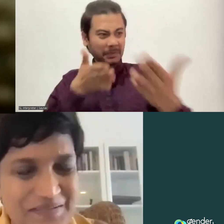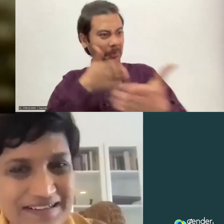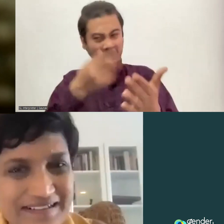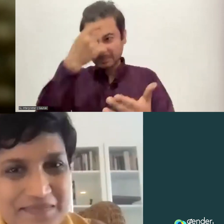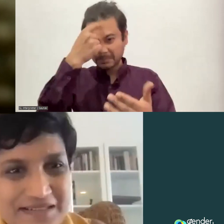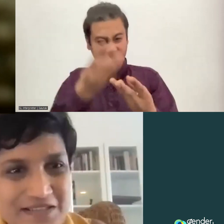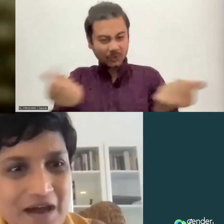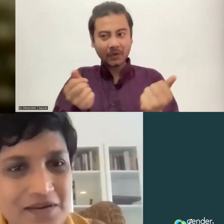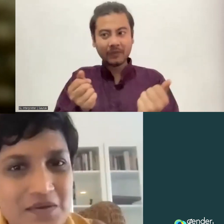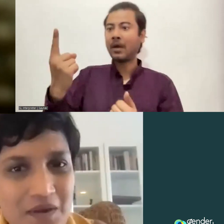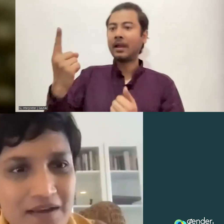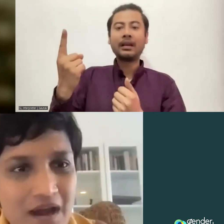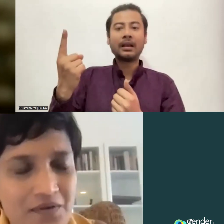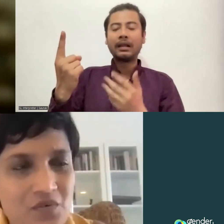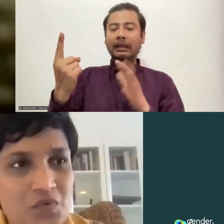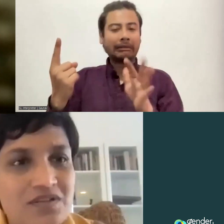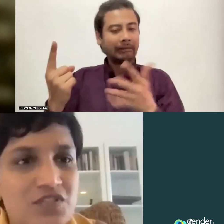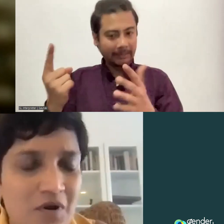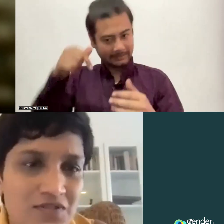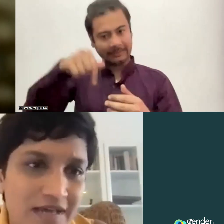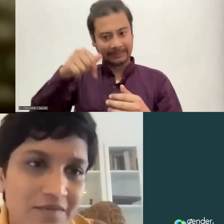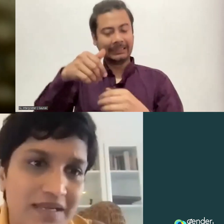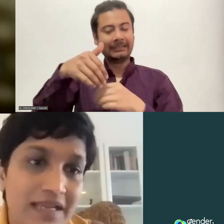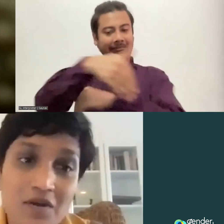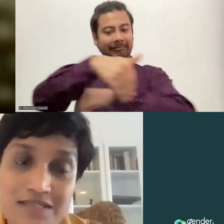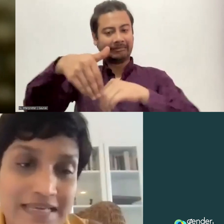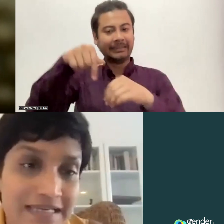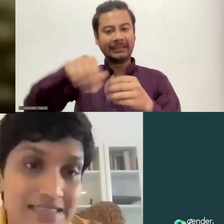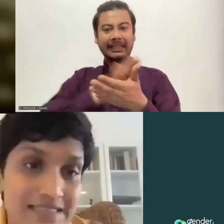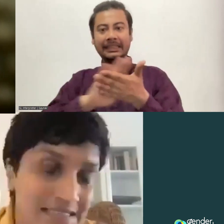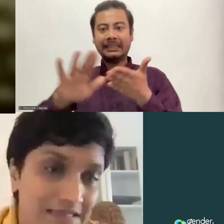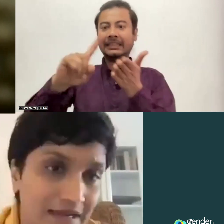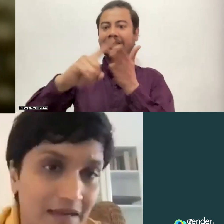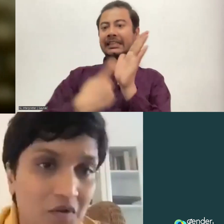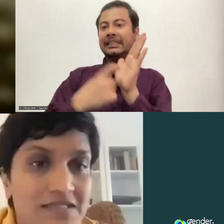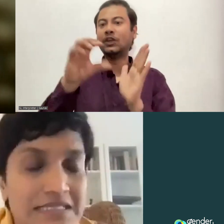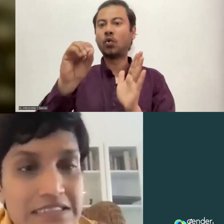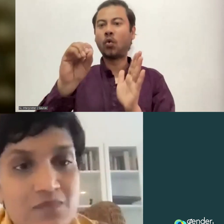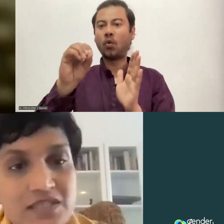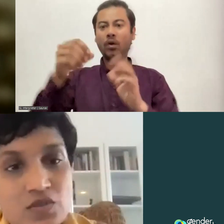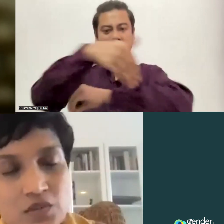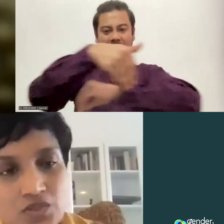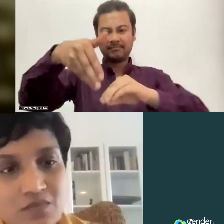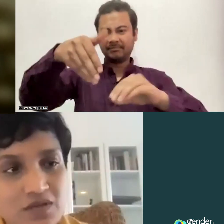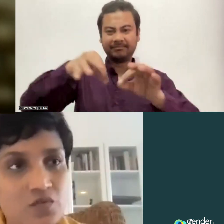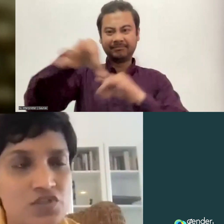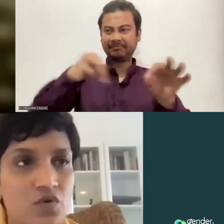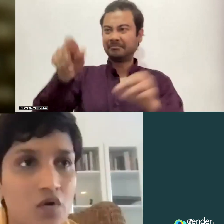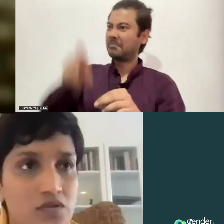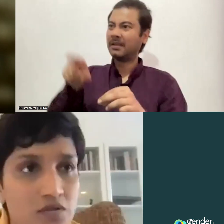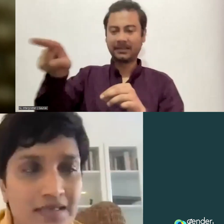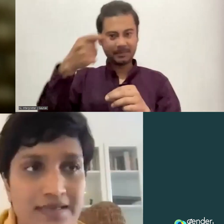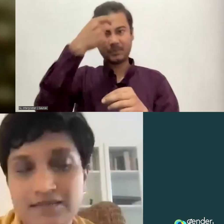So how do you, what would the response to that be? And I'm not saying it's easy, right? And I'm not saying this is the best solution, because what